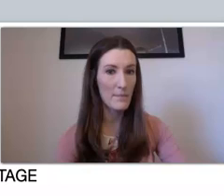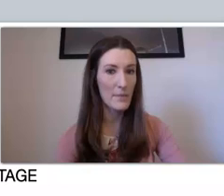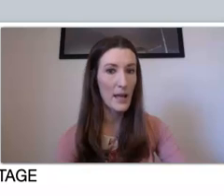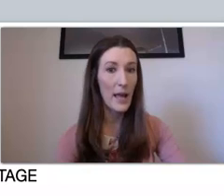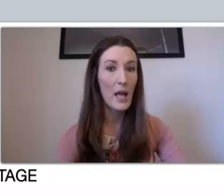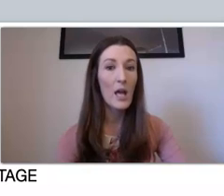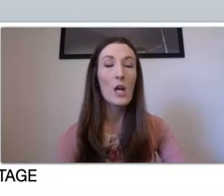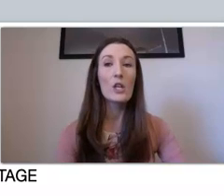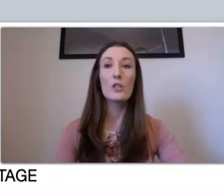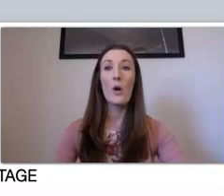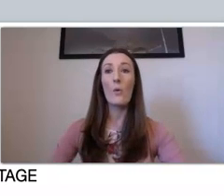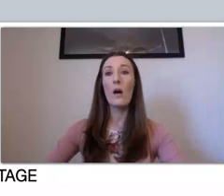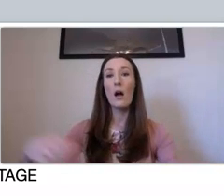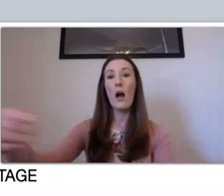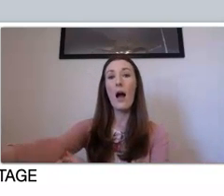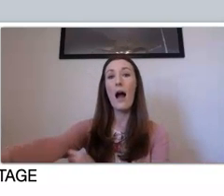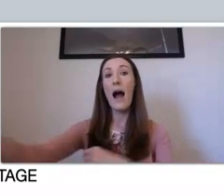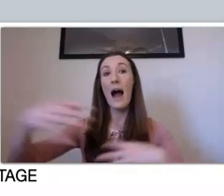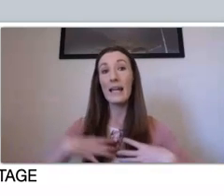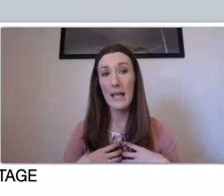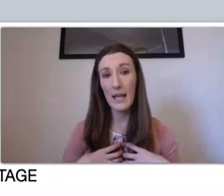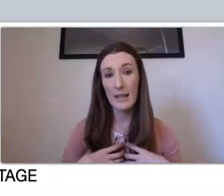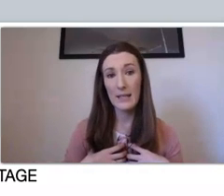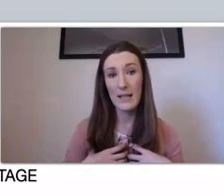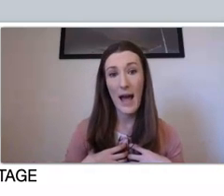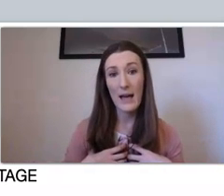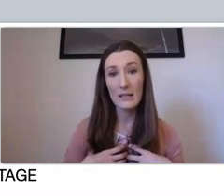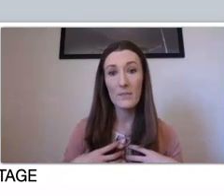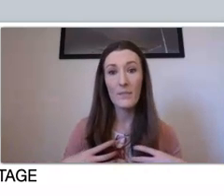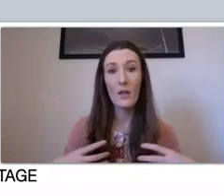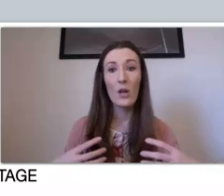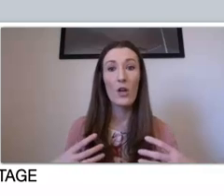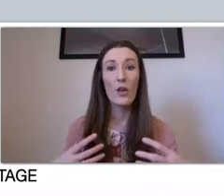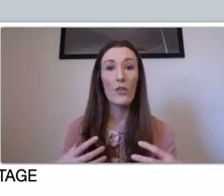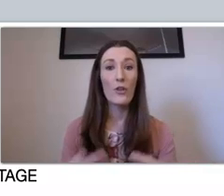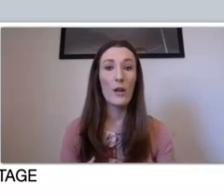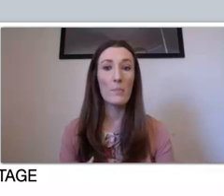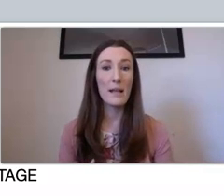37%. Okay, so I take this as